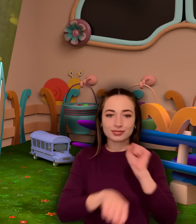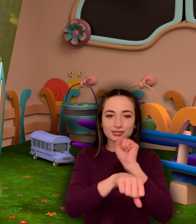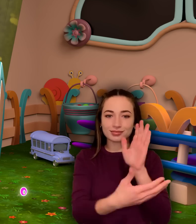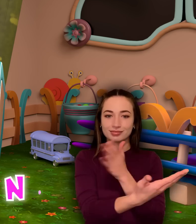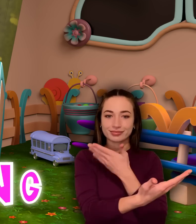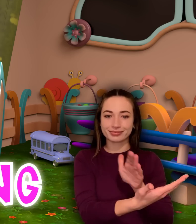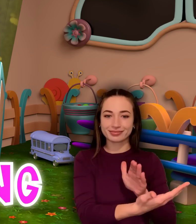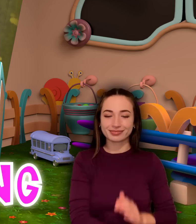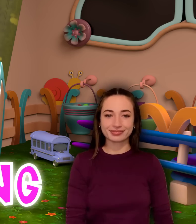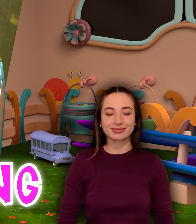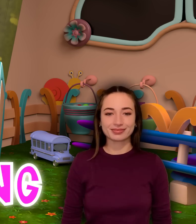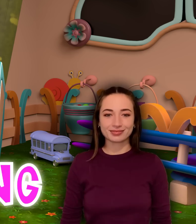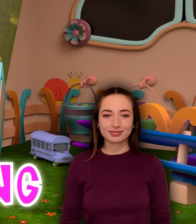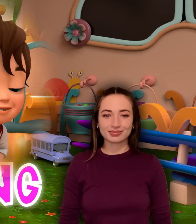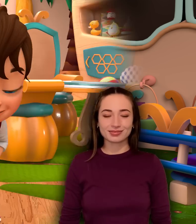job